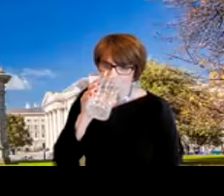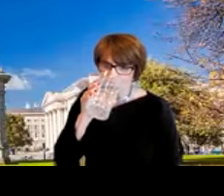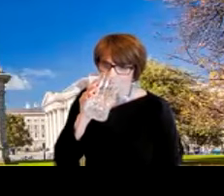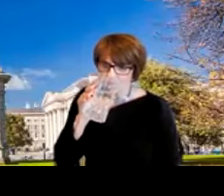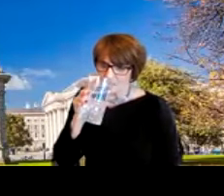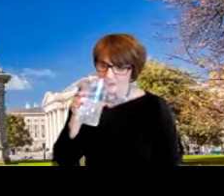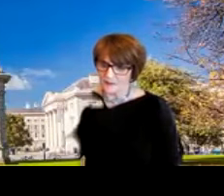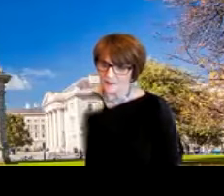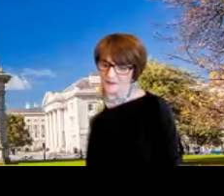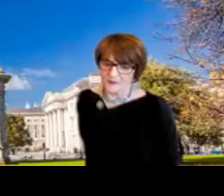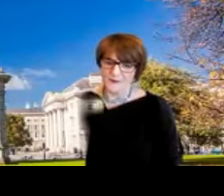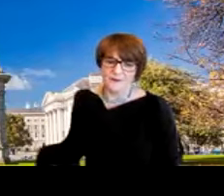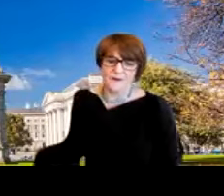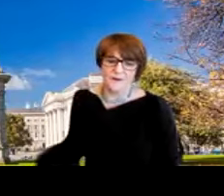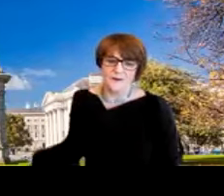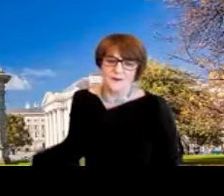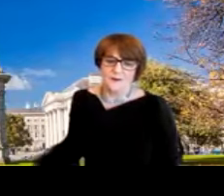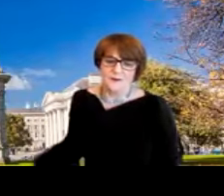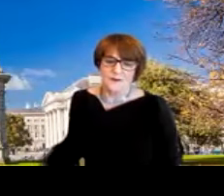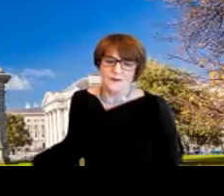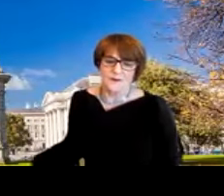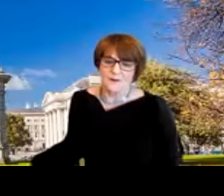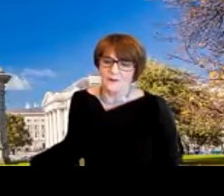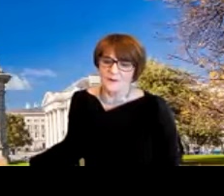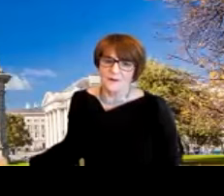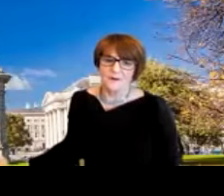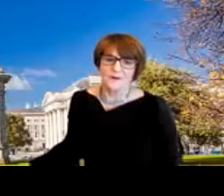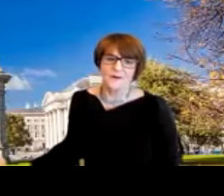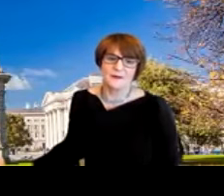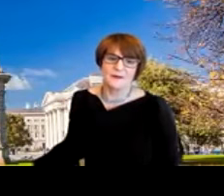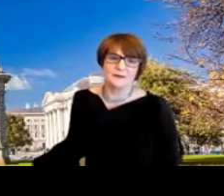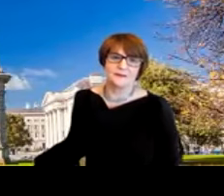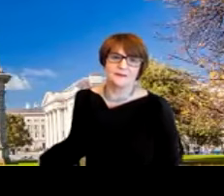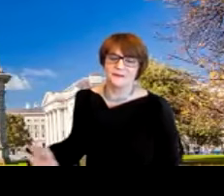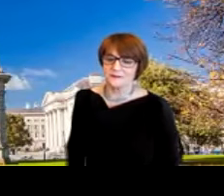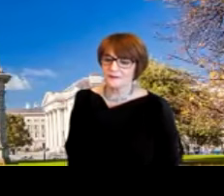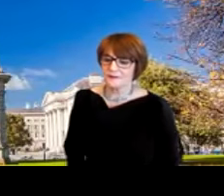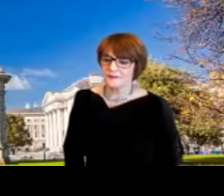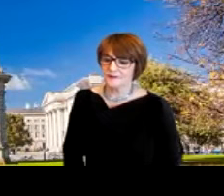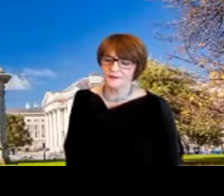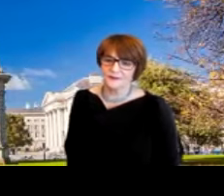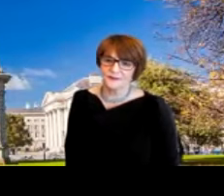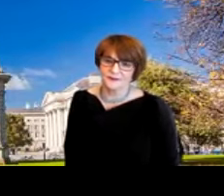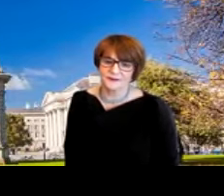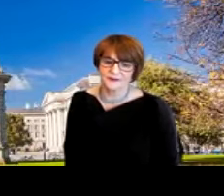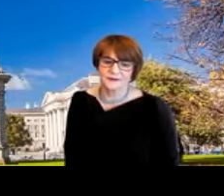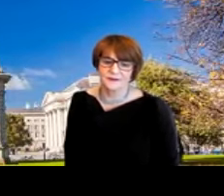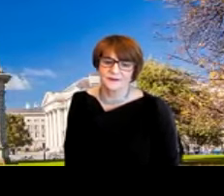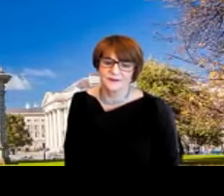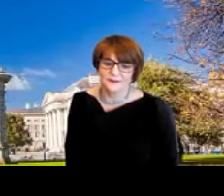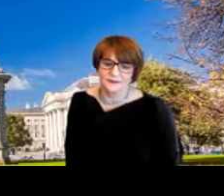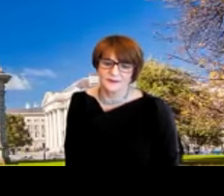Indeed, we have used that data with its rich information on health profiles and social consequences